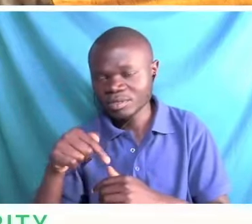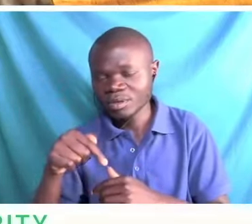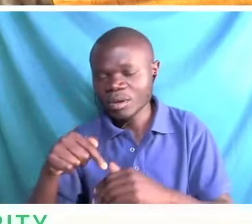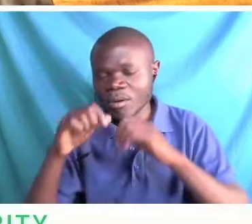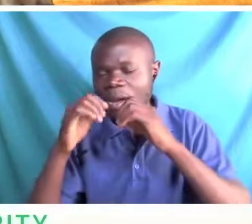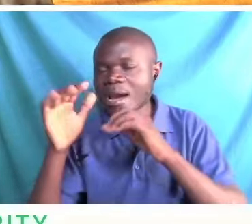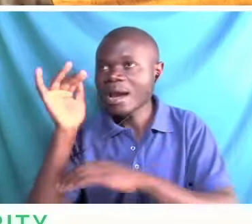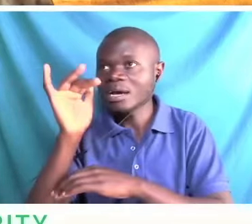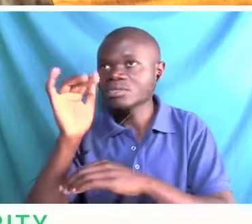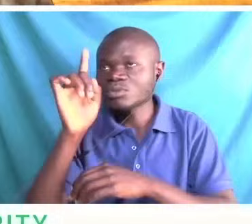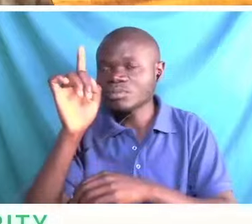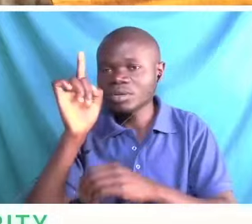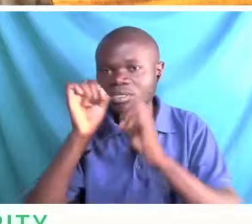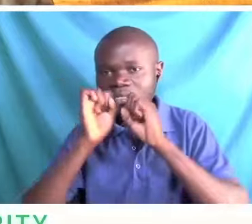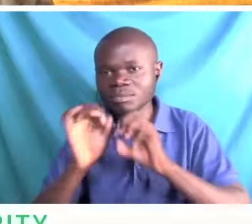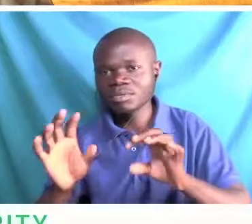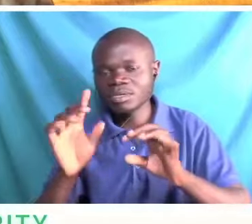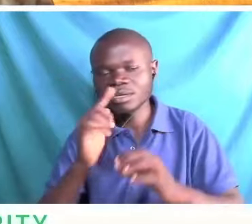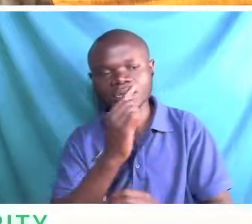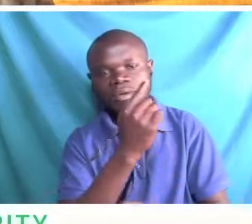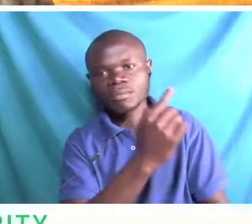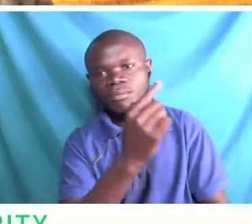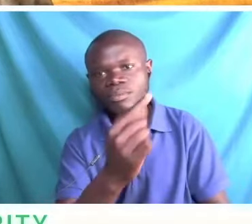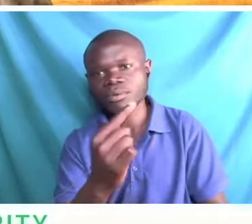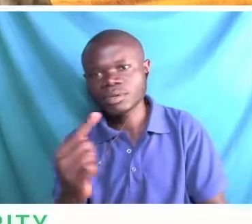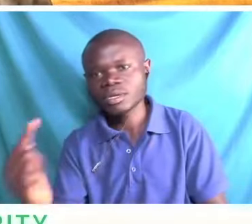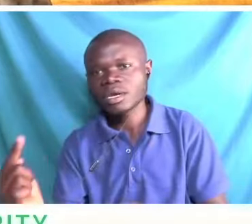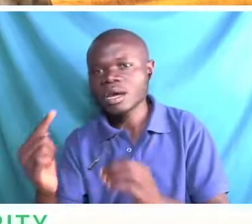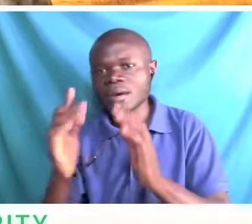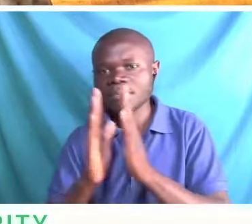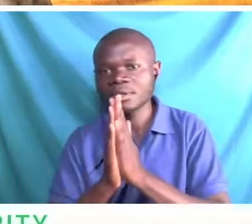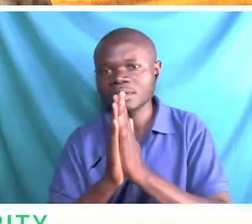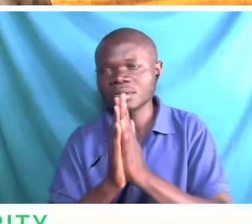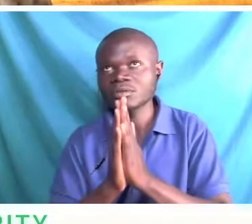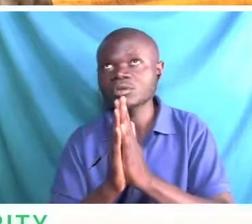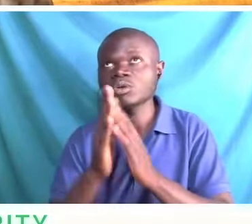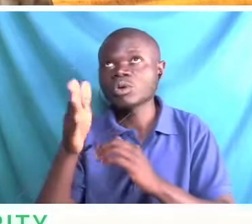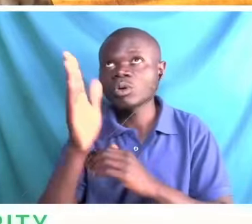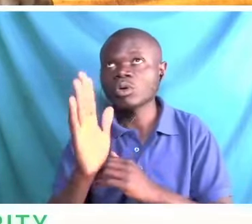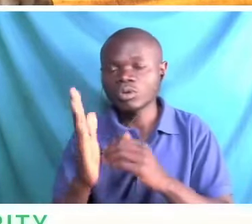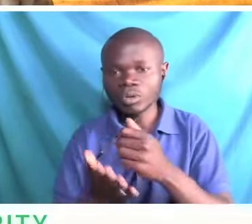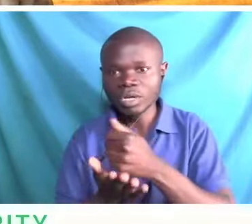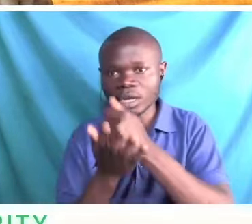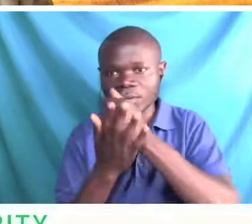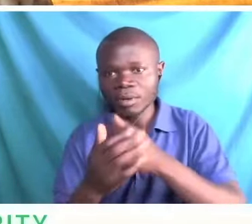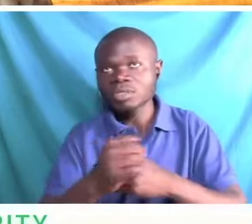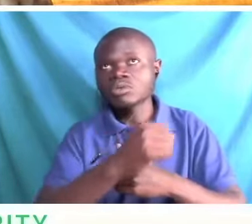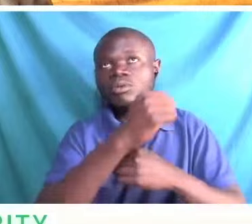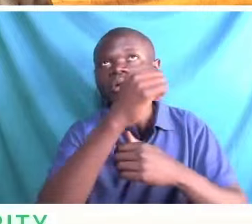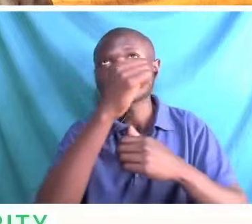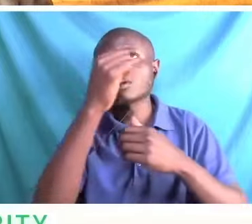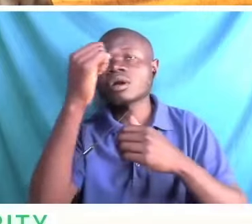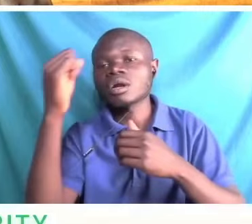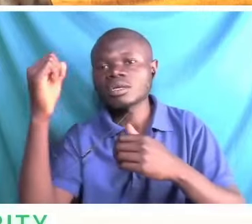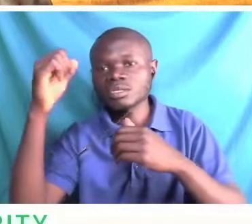be upon each one of them. And I pray that God, you'd help us to rise